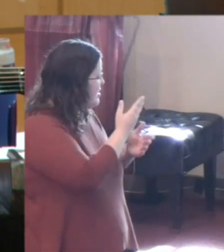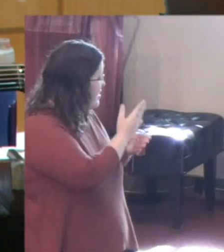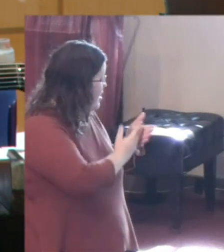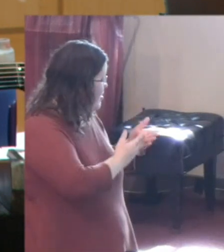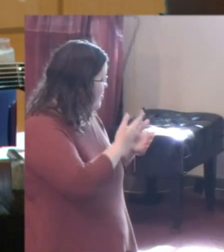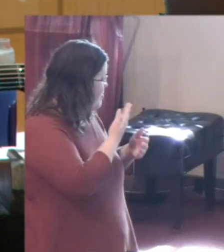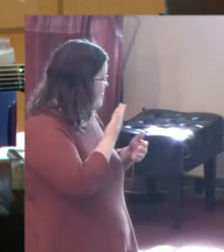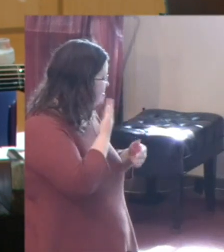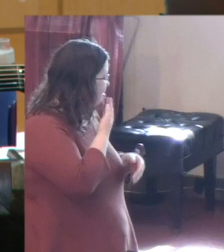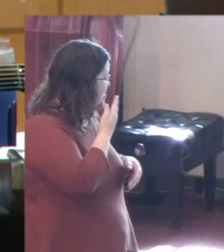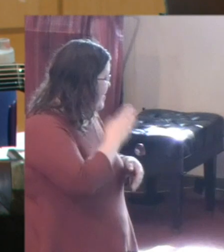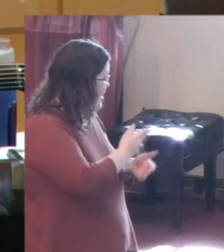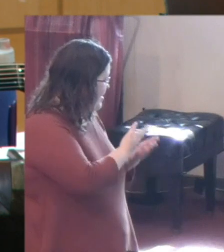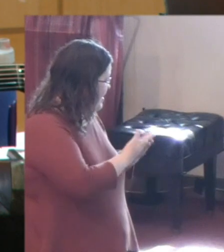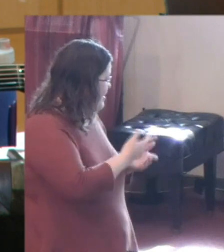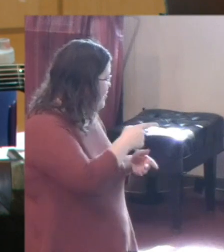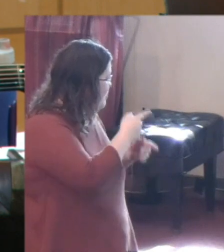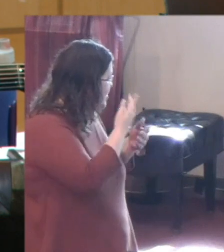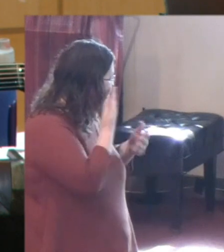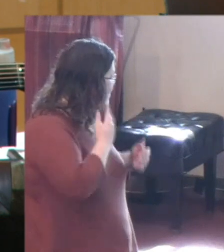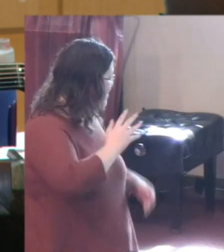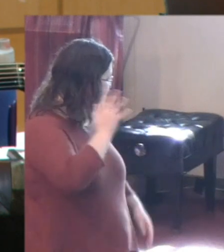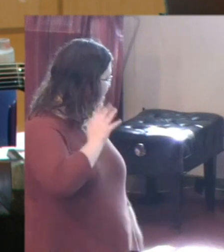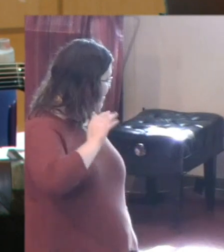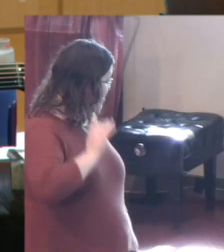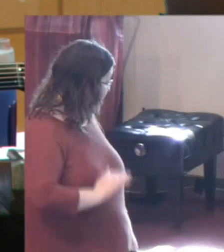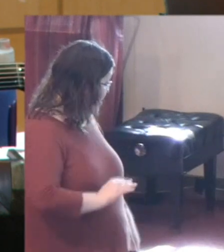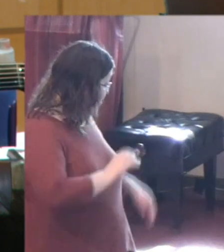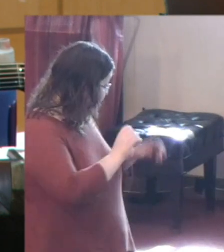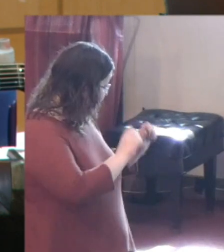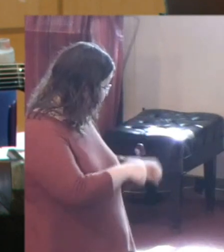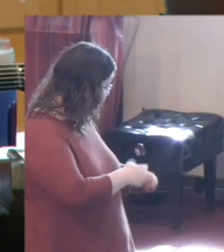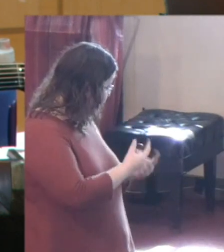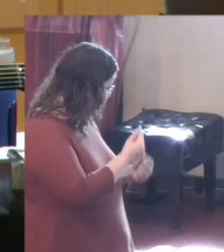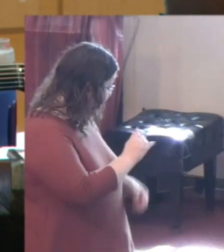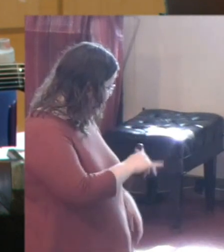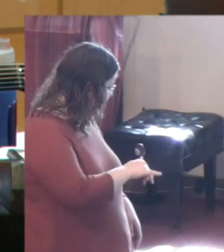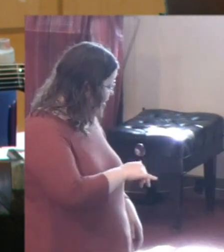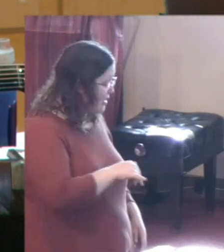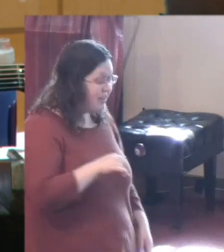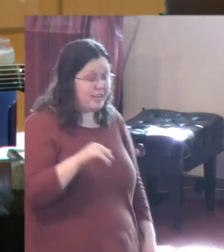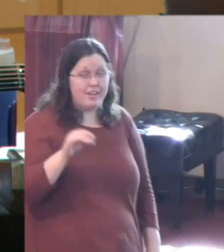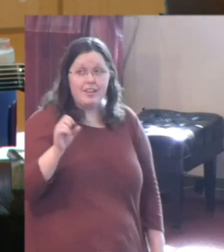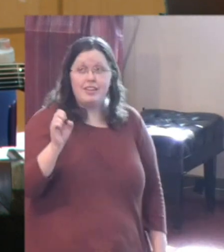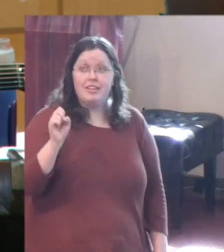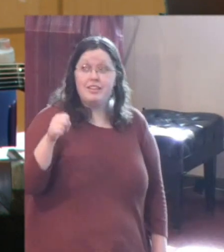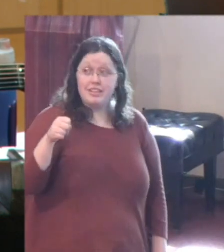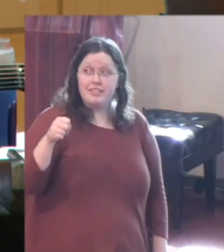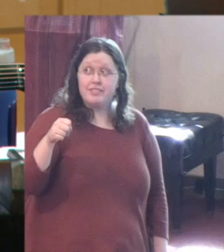that happened to you as a child. Can you do that? Yes?